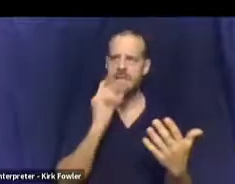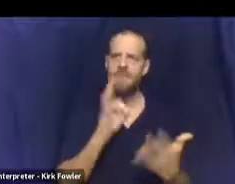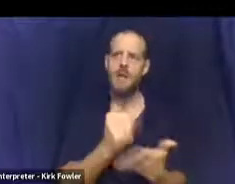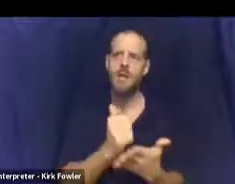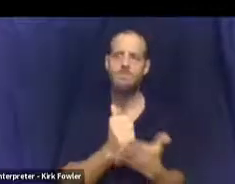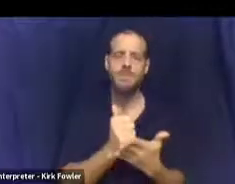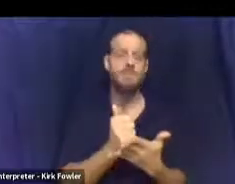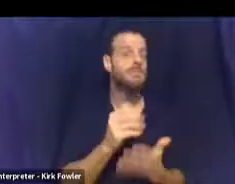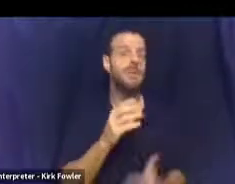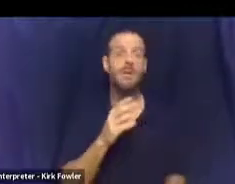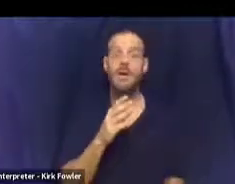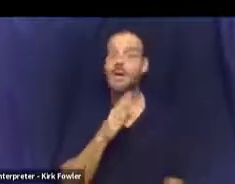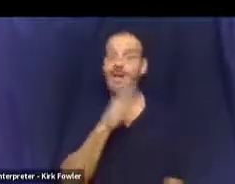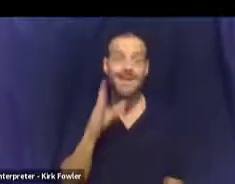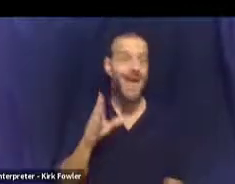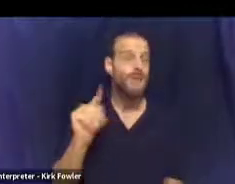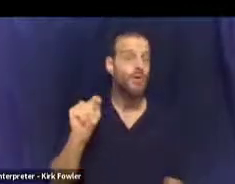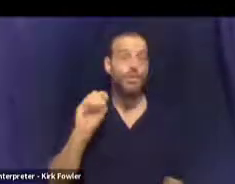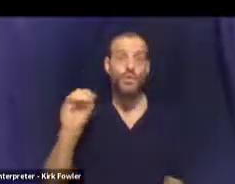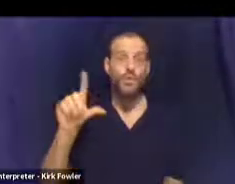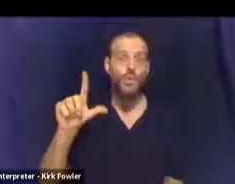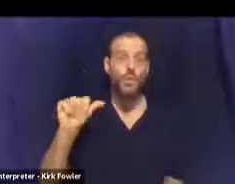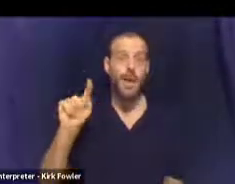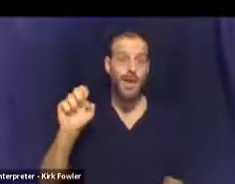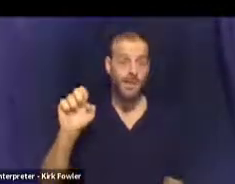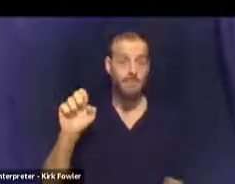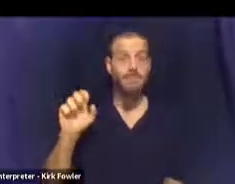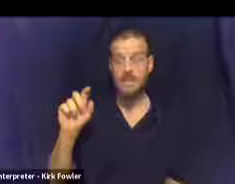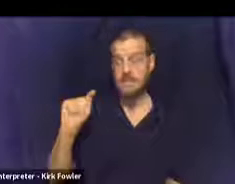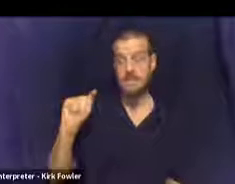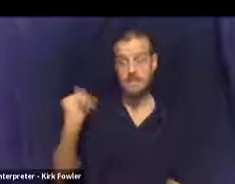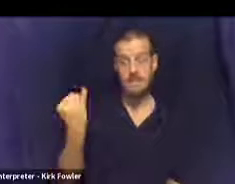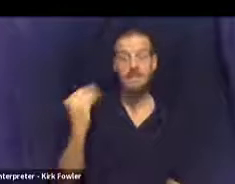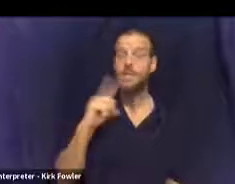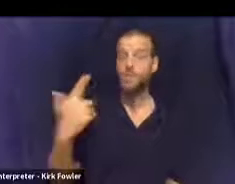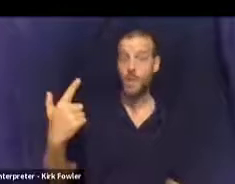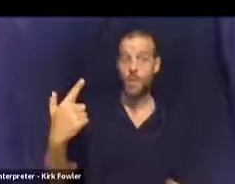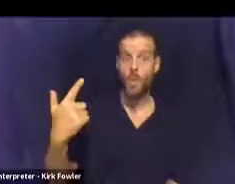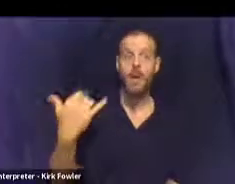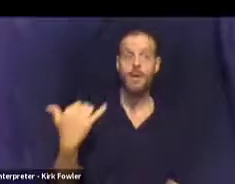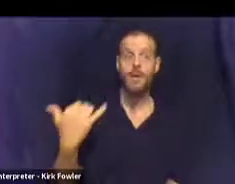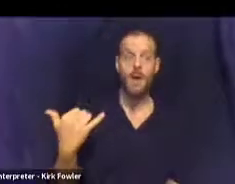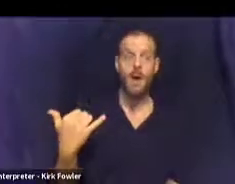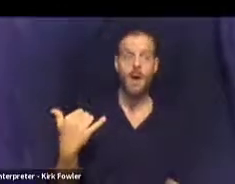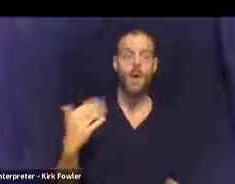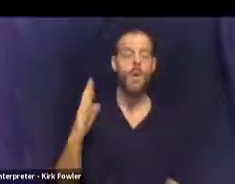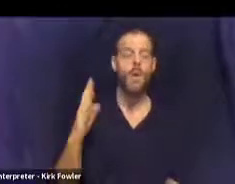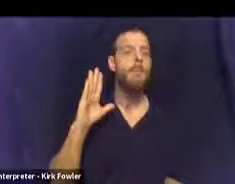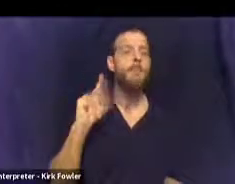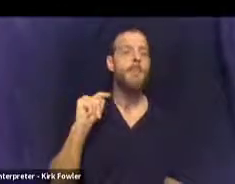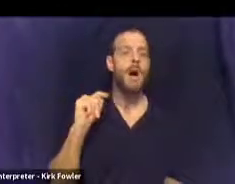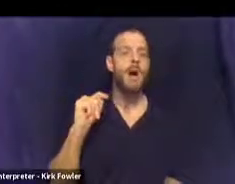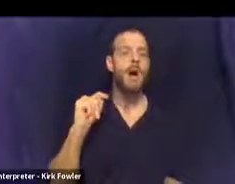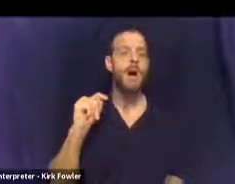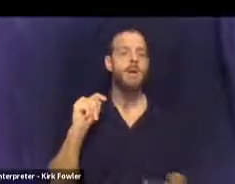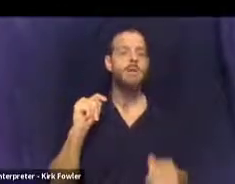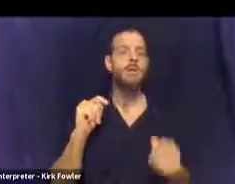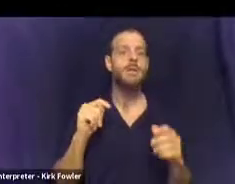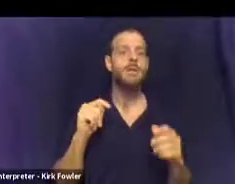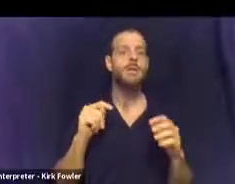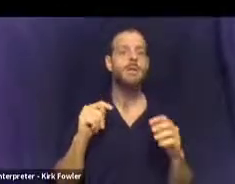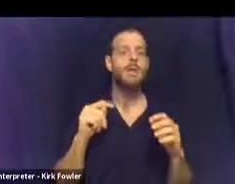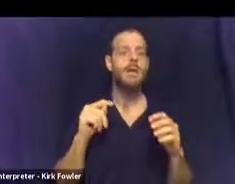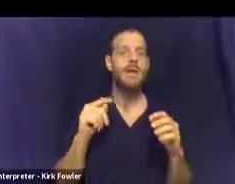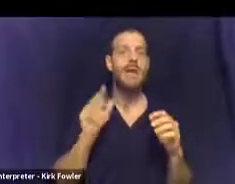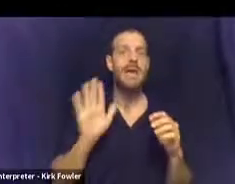start either. Like we said with, um, with TJ, he's 21 now, but really, and Katie, correct me if I'm wrong, that calendar system didn't really get put into place until